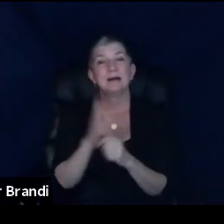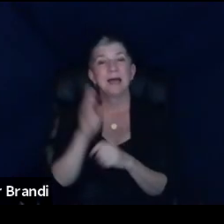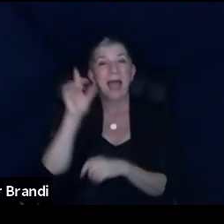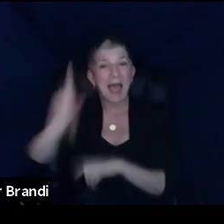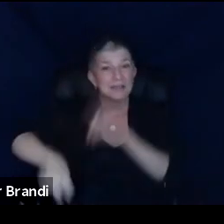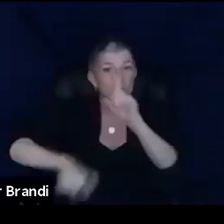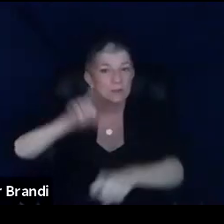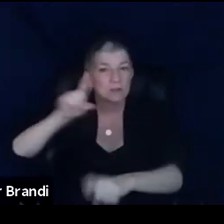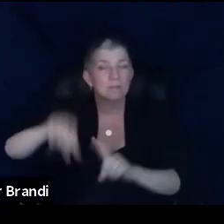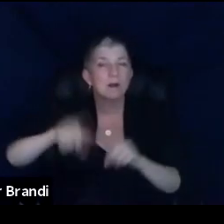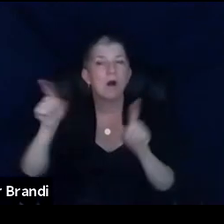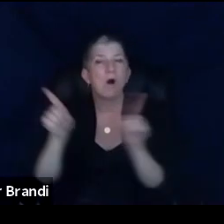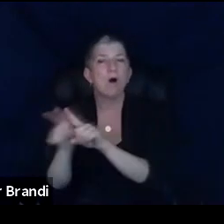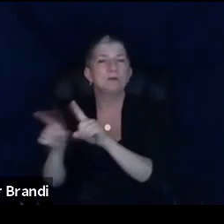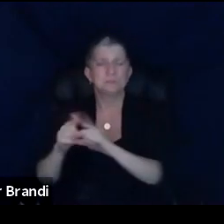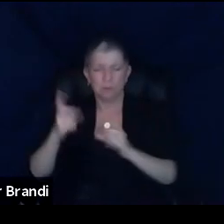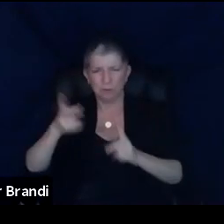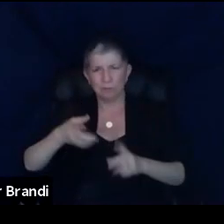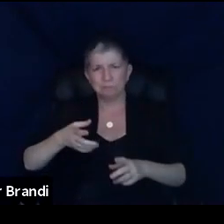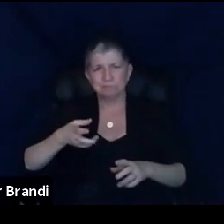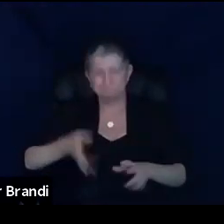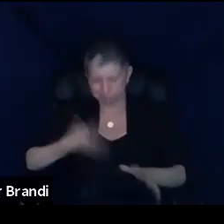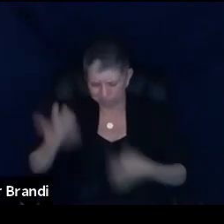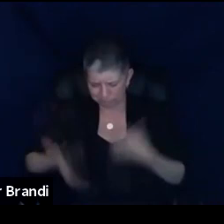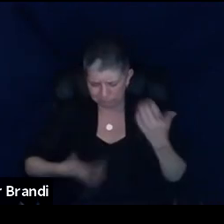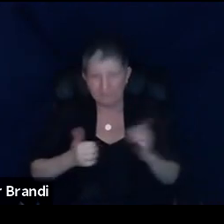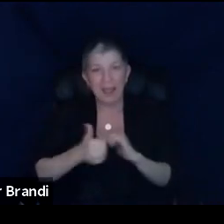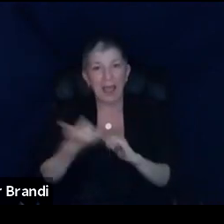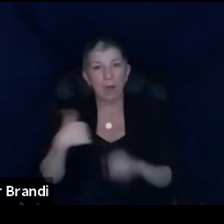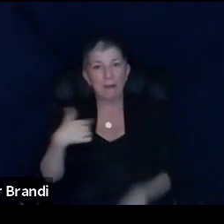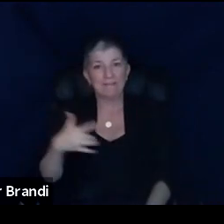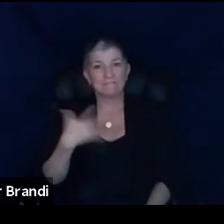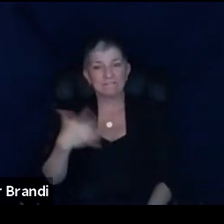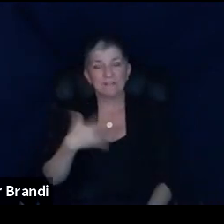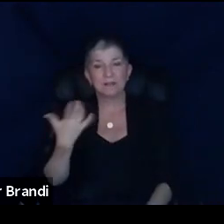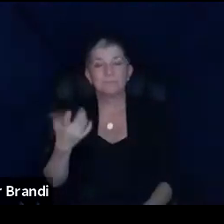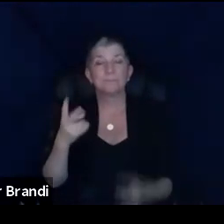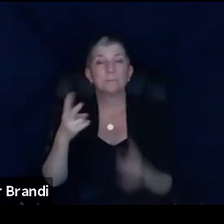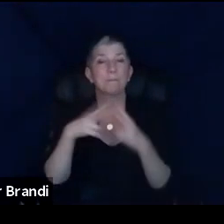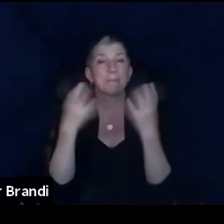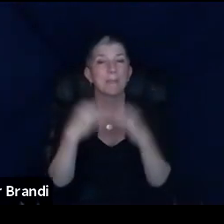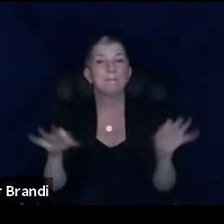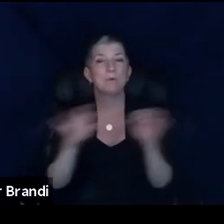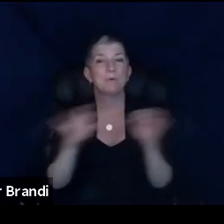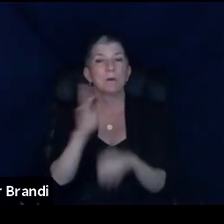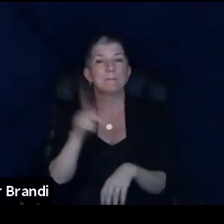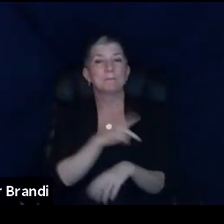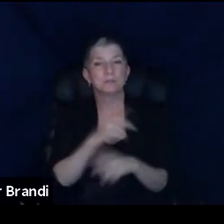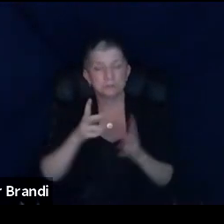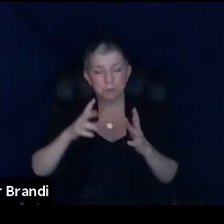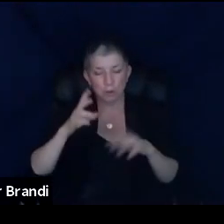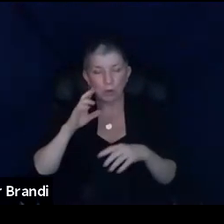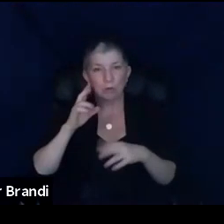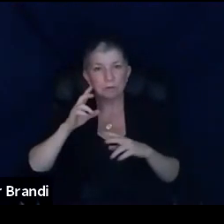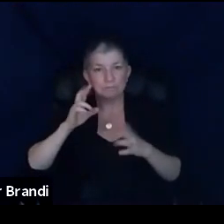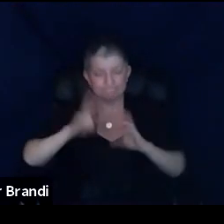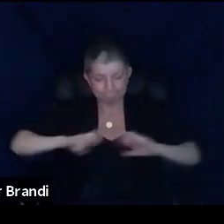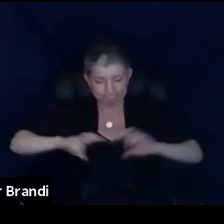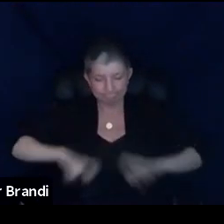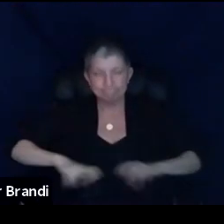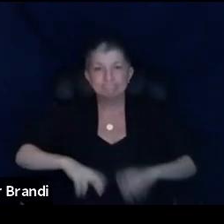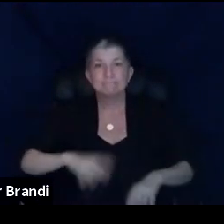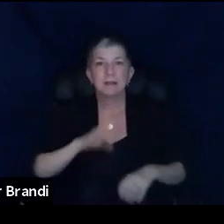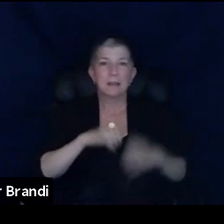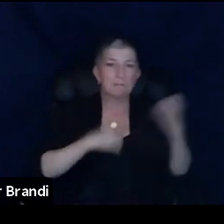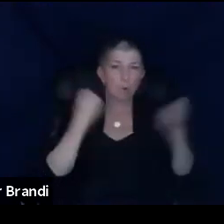but also ask yourself the questions of how you're feeling. It's vitally important that you do a personal check-in, emotionally and physically,